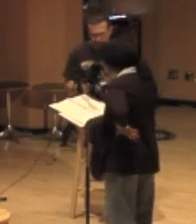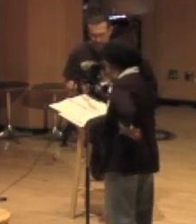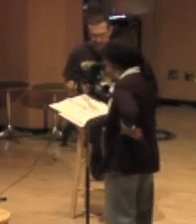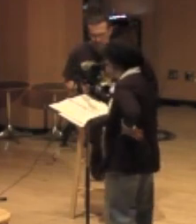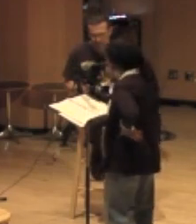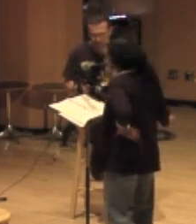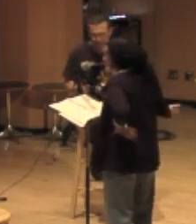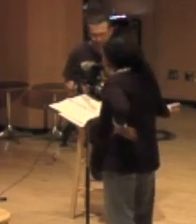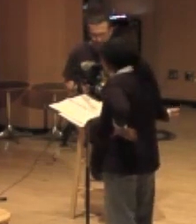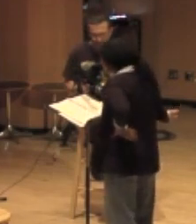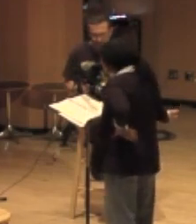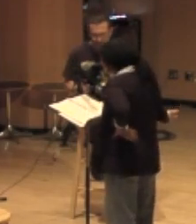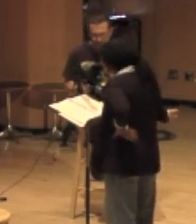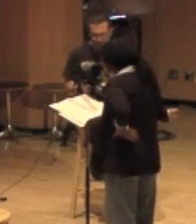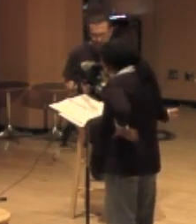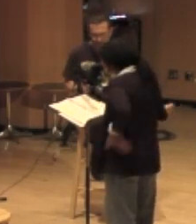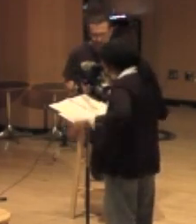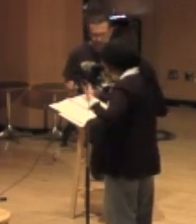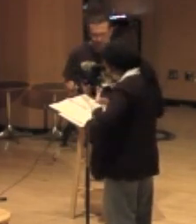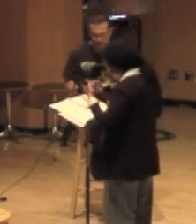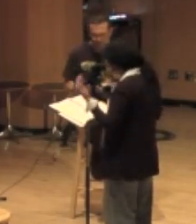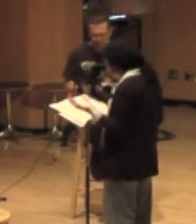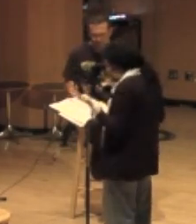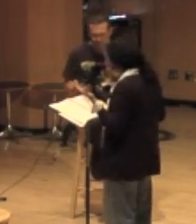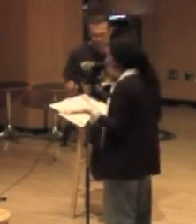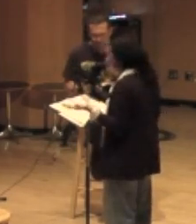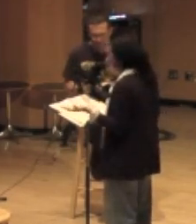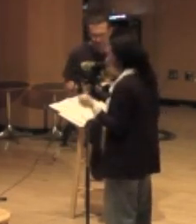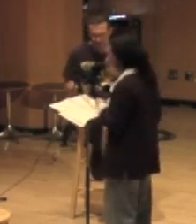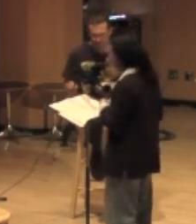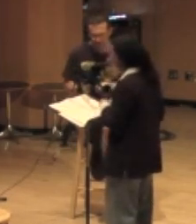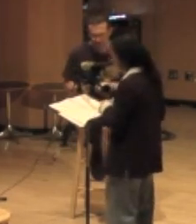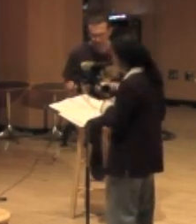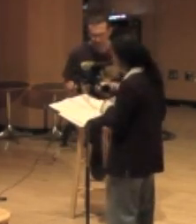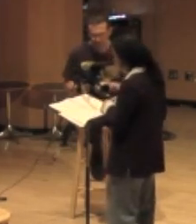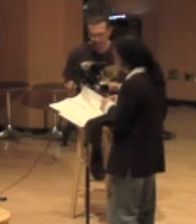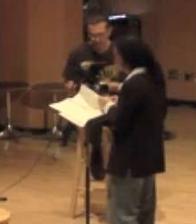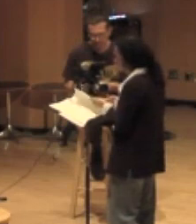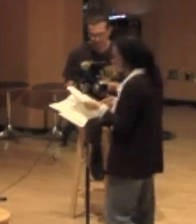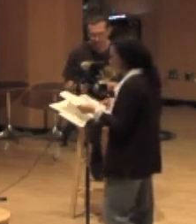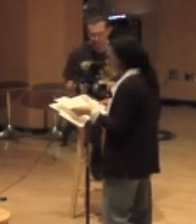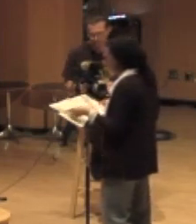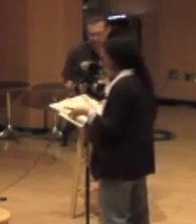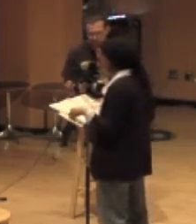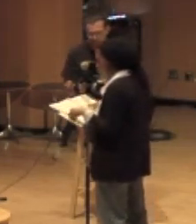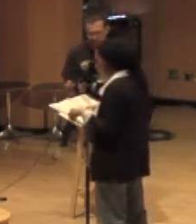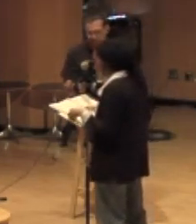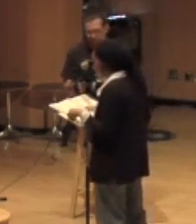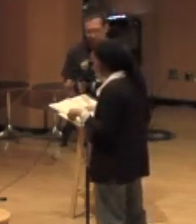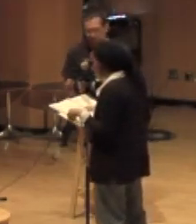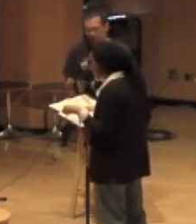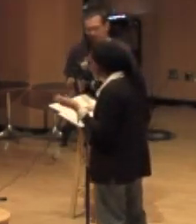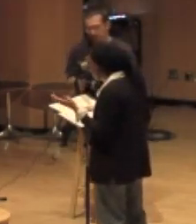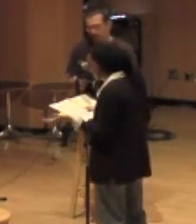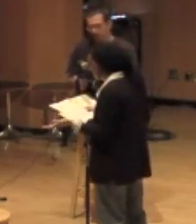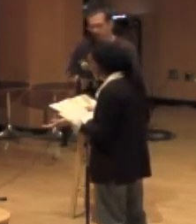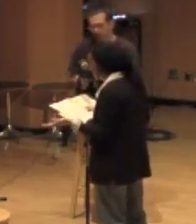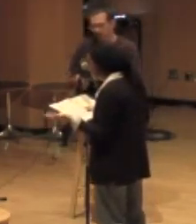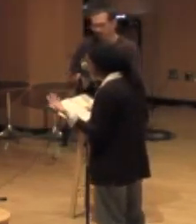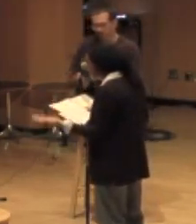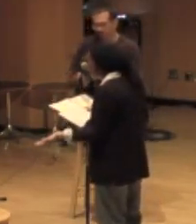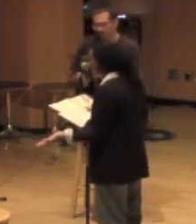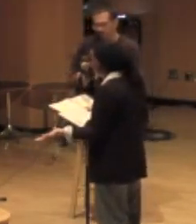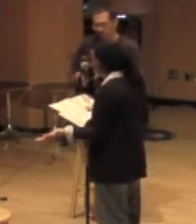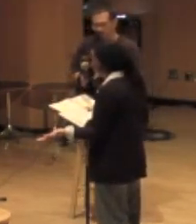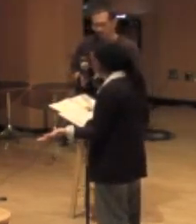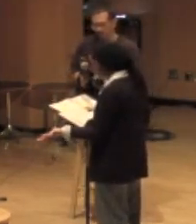but yeah maybe it's me that he doesn't like being with me anymore oh no that's not it that